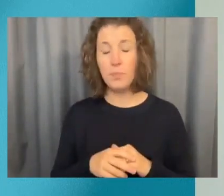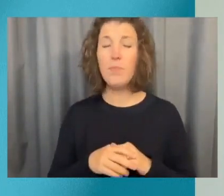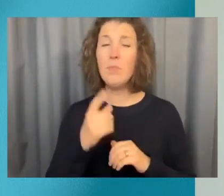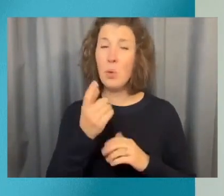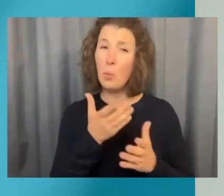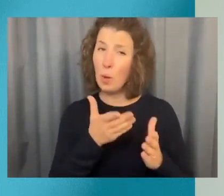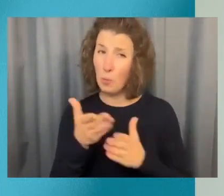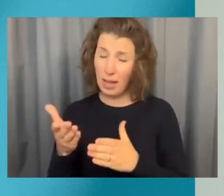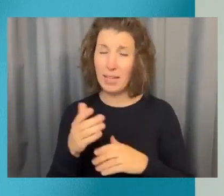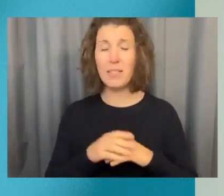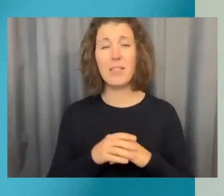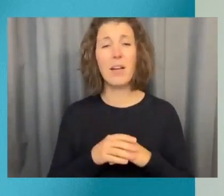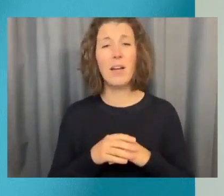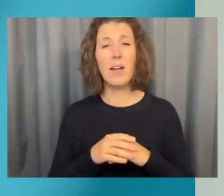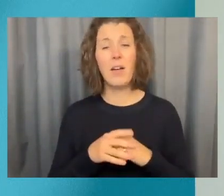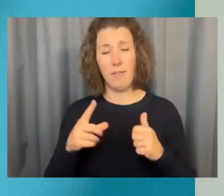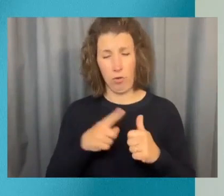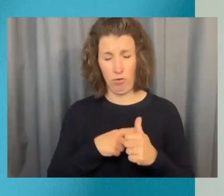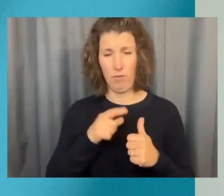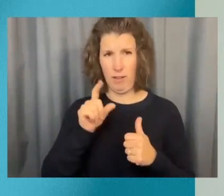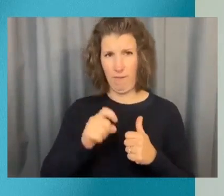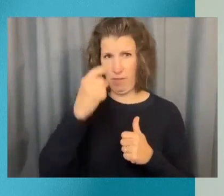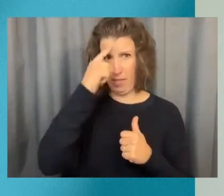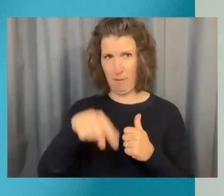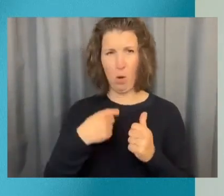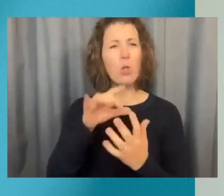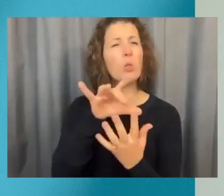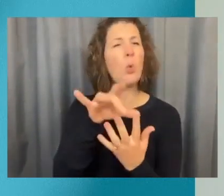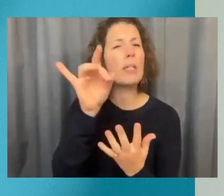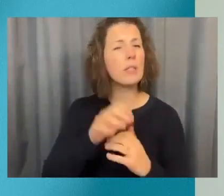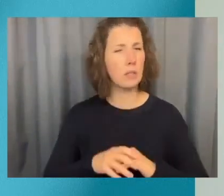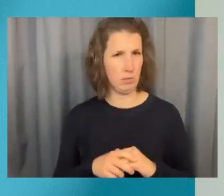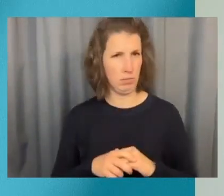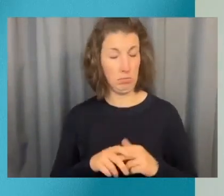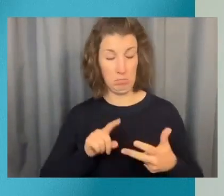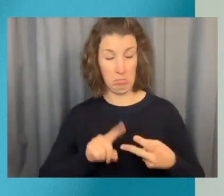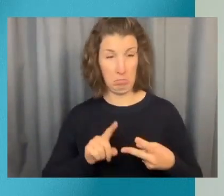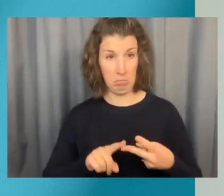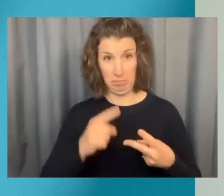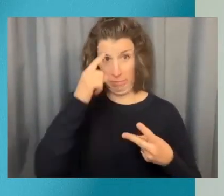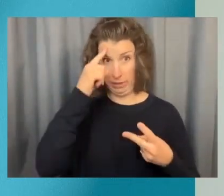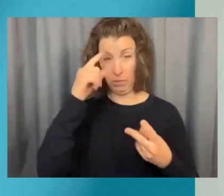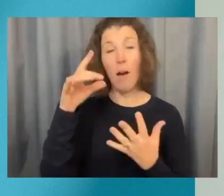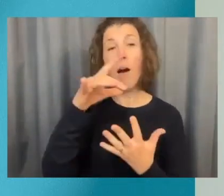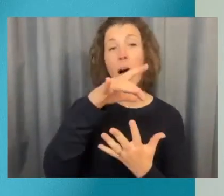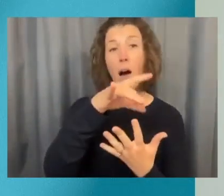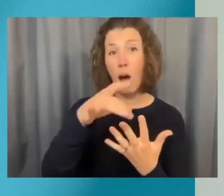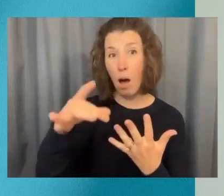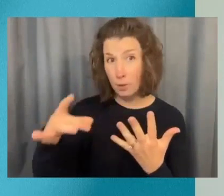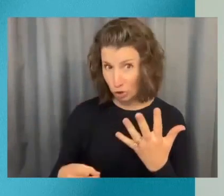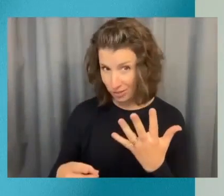that first, you have to think about choice, like, and I think secondly, we have to think about options. And then third, we have to think